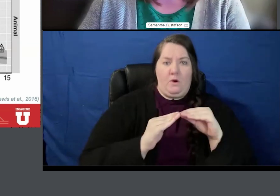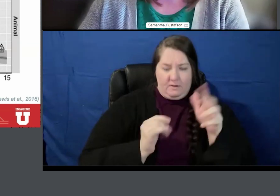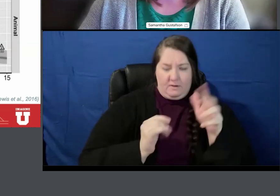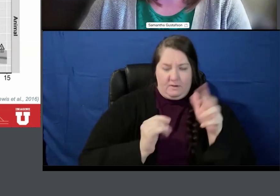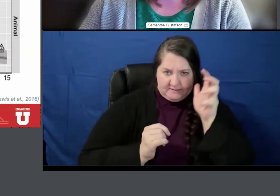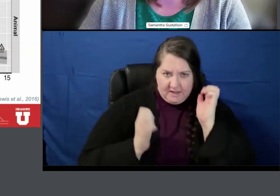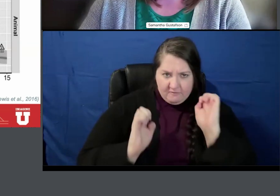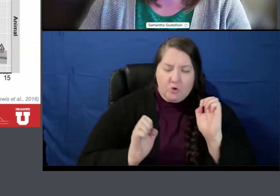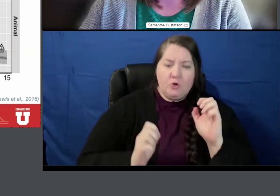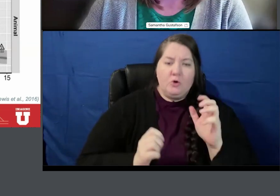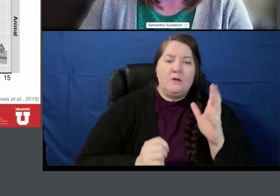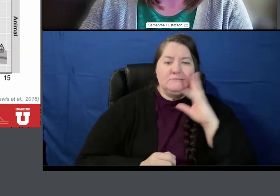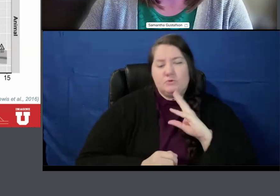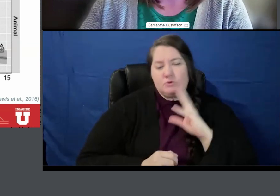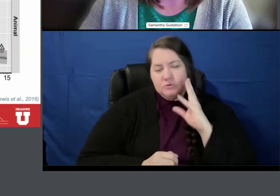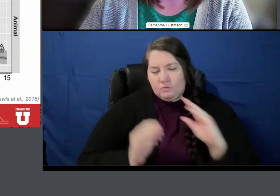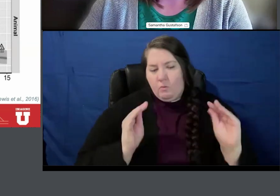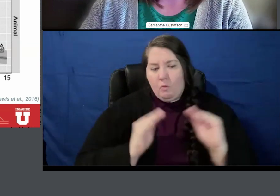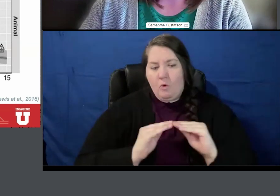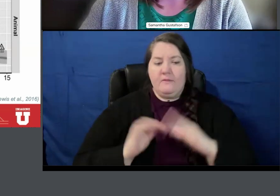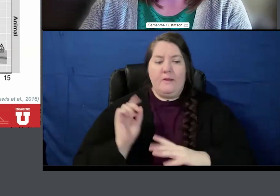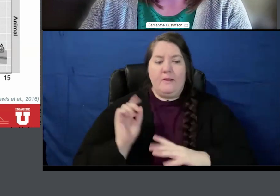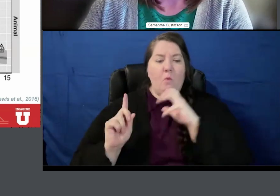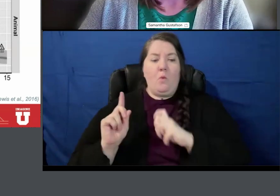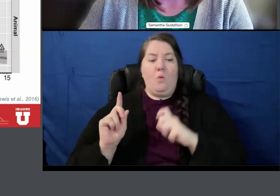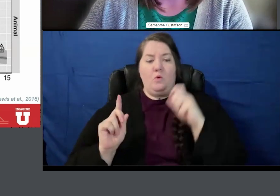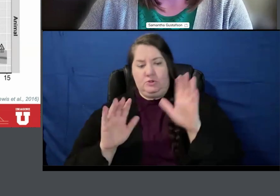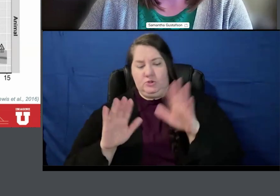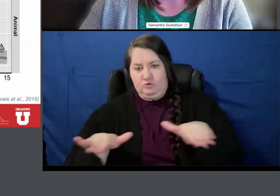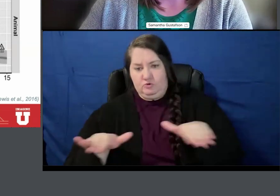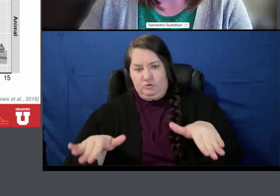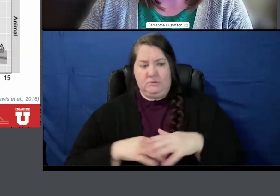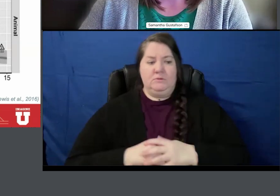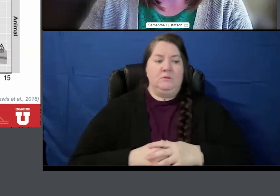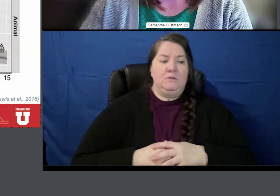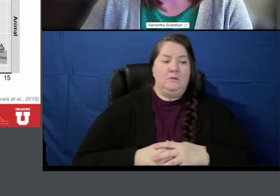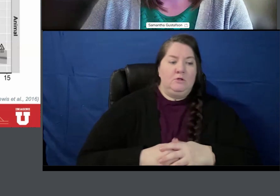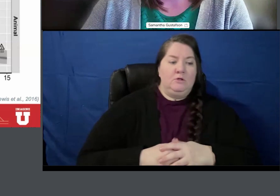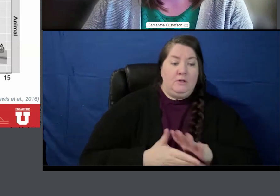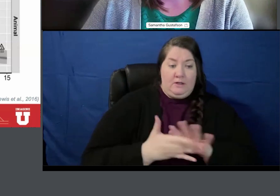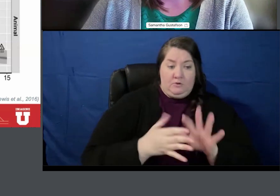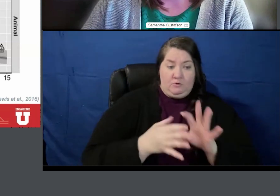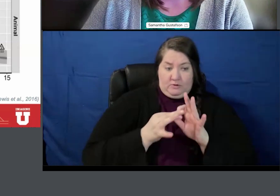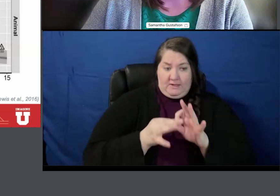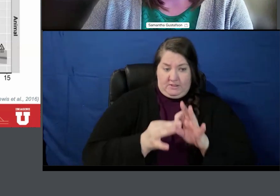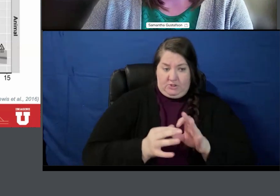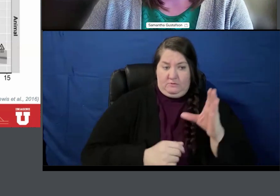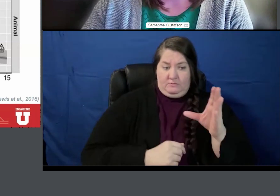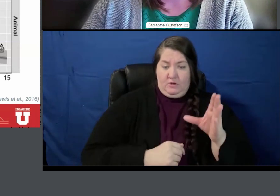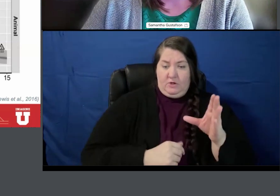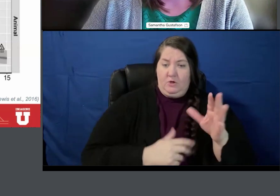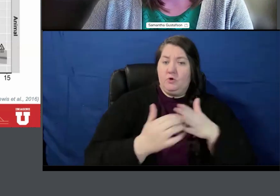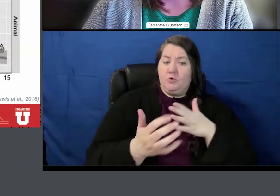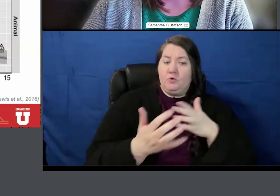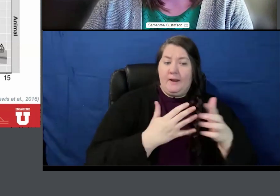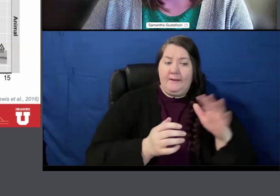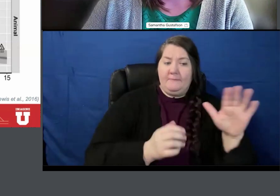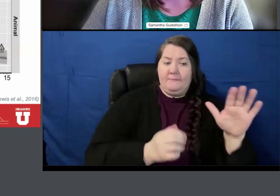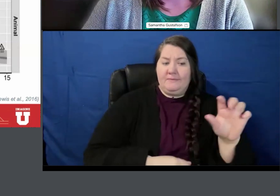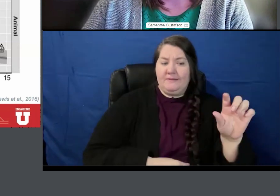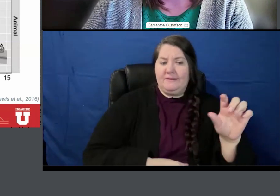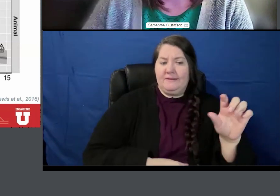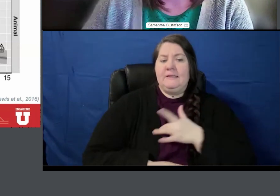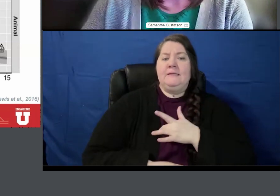experience more listening effort than older children. You can see this nice relationship here. So, the gray here are our typical